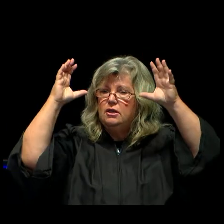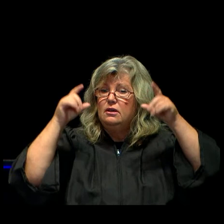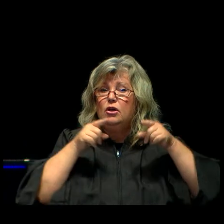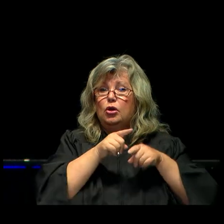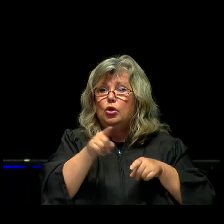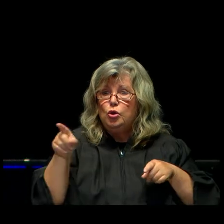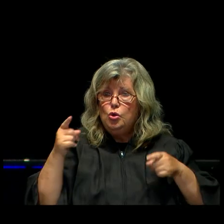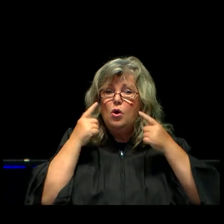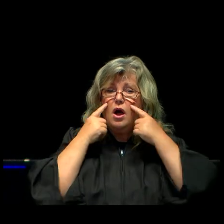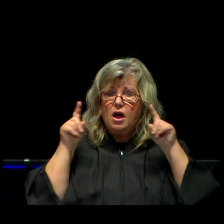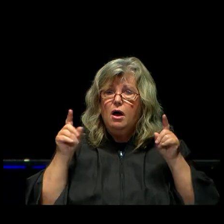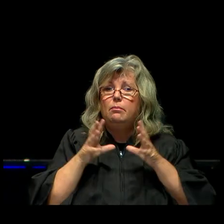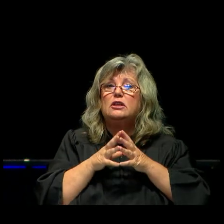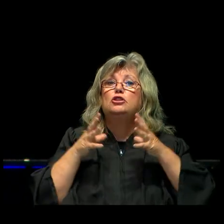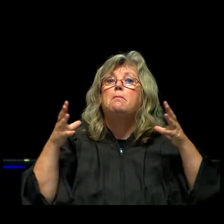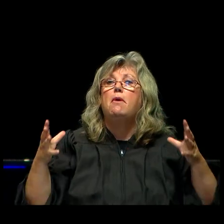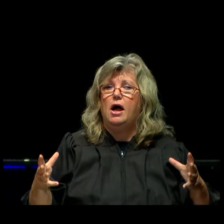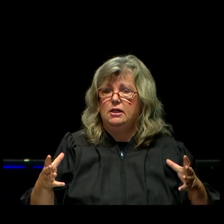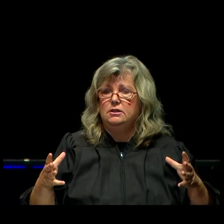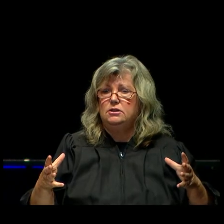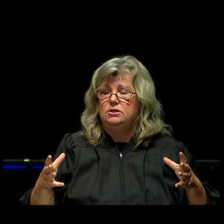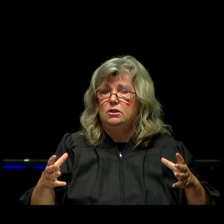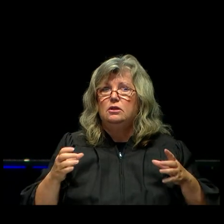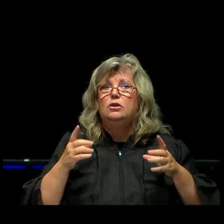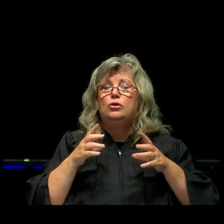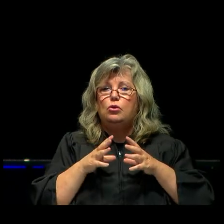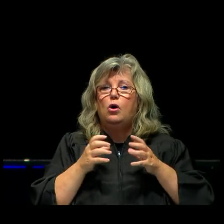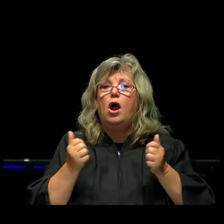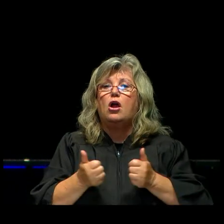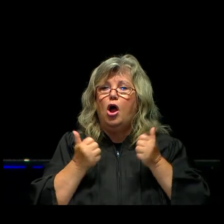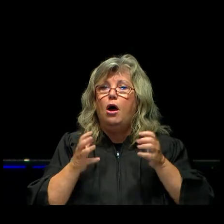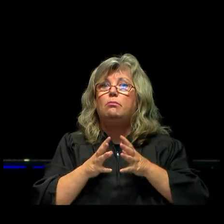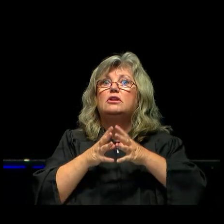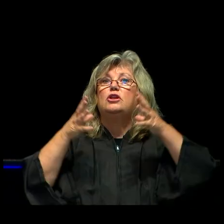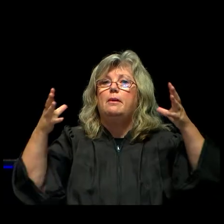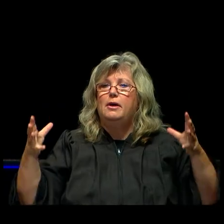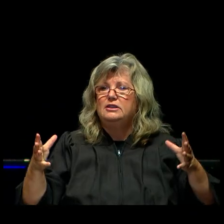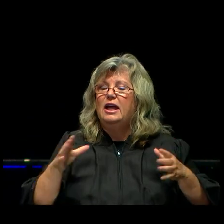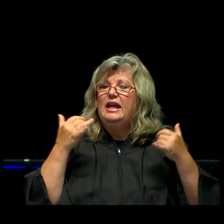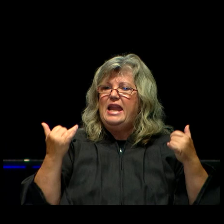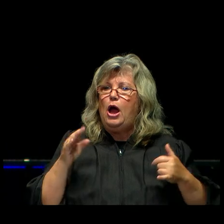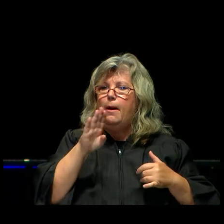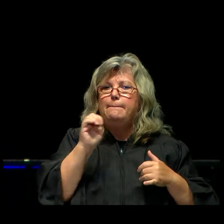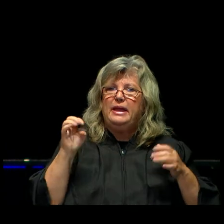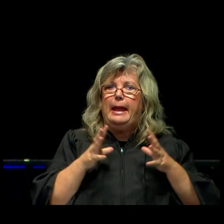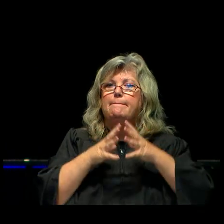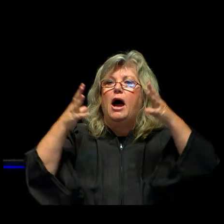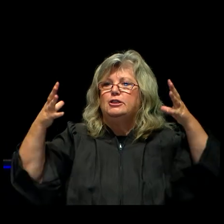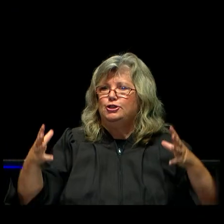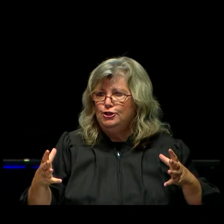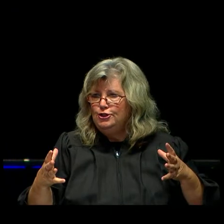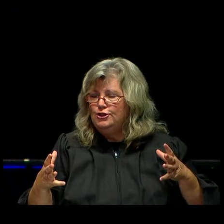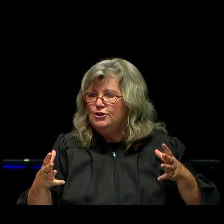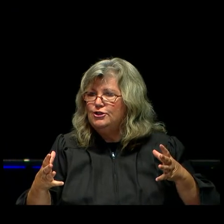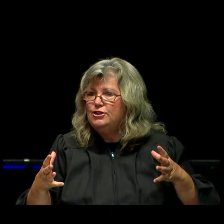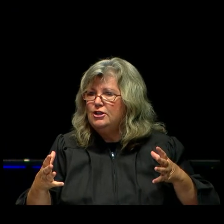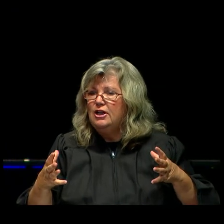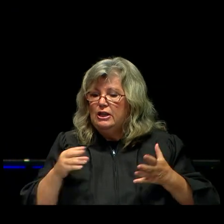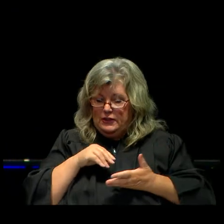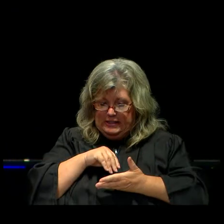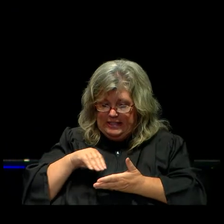really accomplished a great deal getting here. So now be much. be much. You've planted the